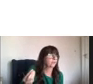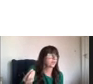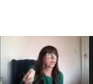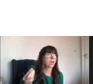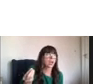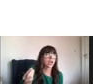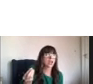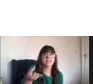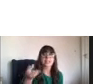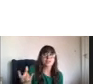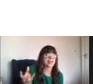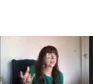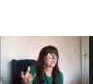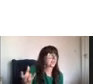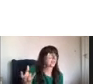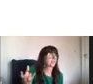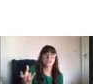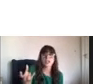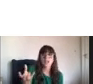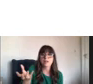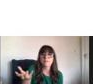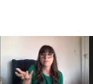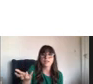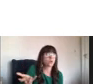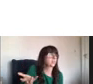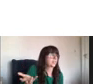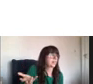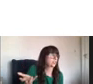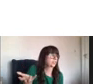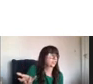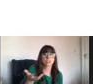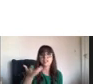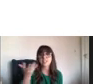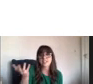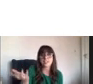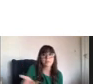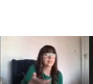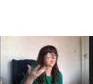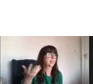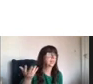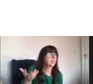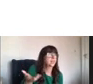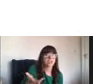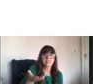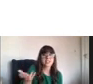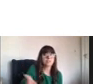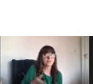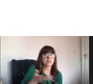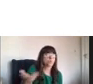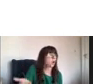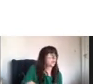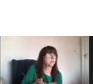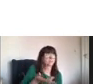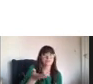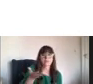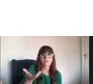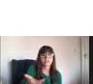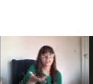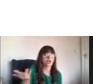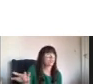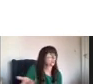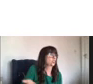deaf. And that's protected under equality legislation, under disability, disabled, I'm